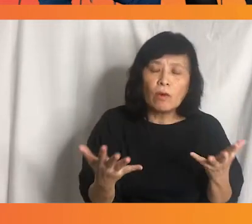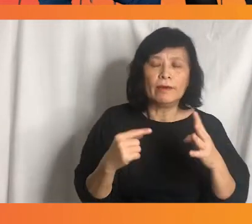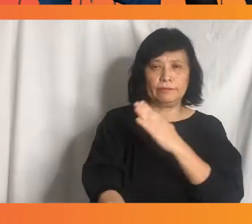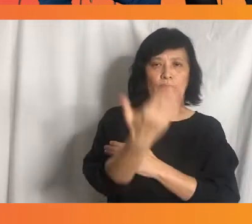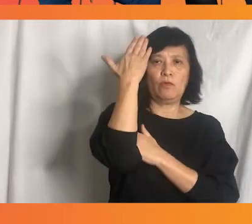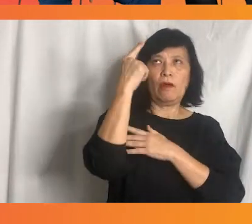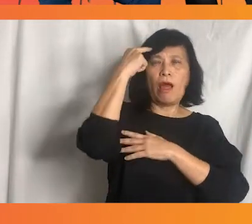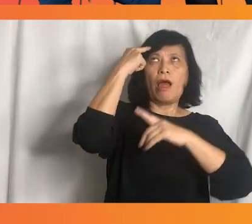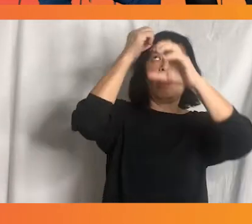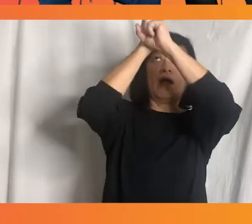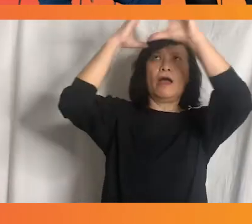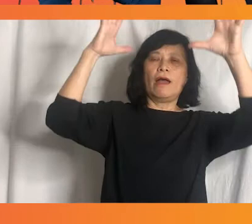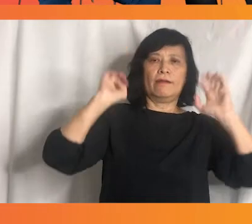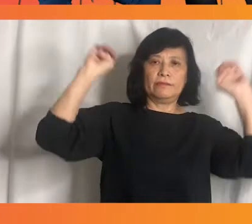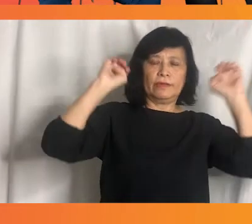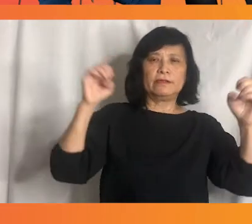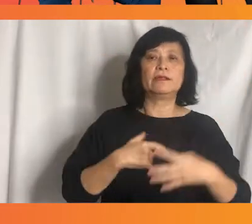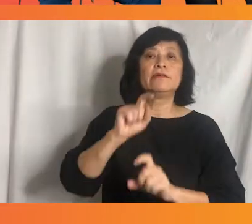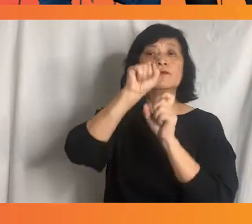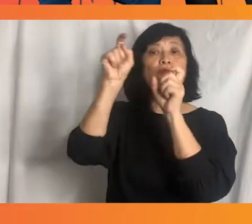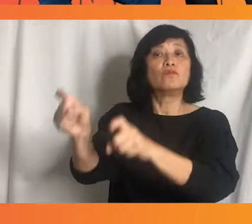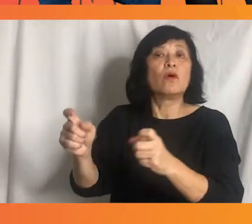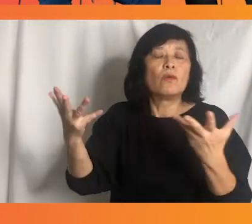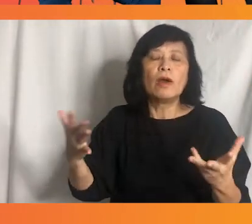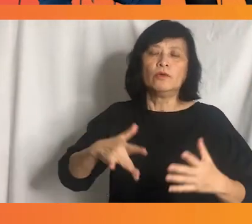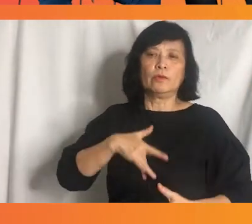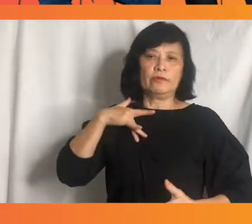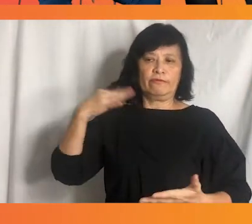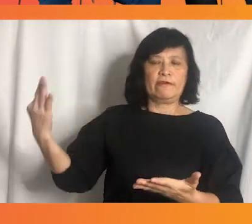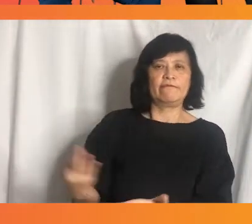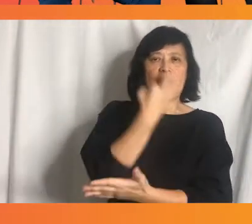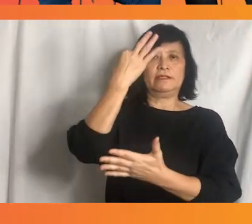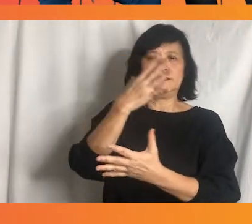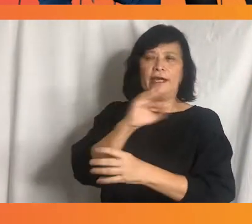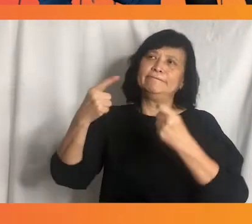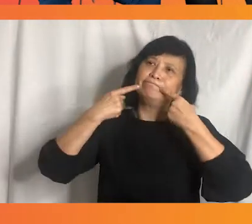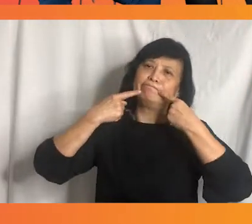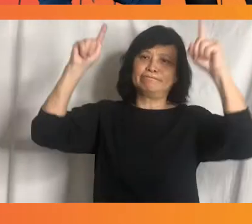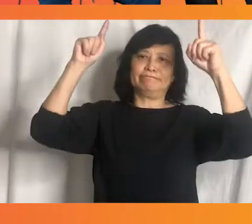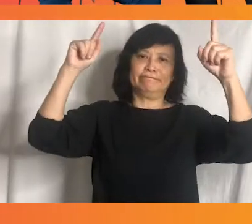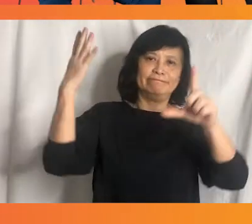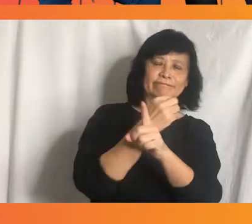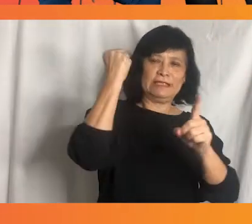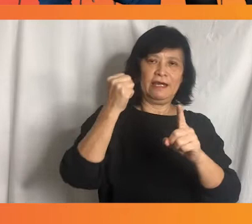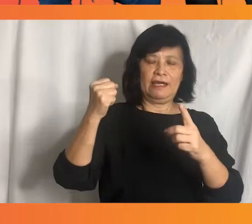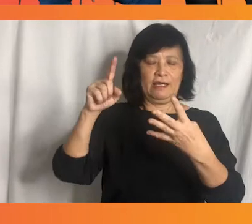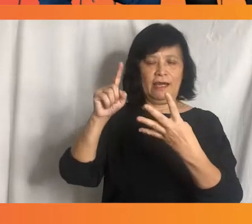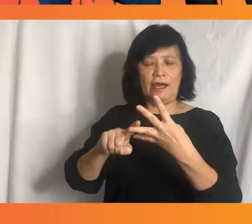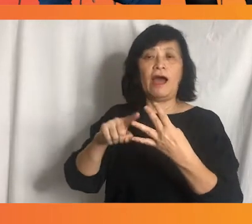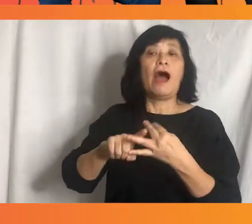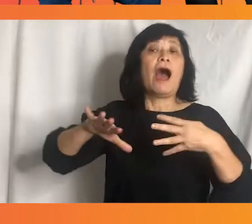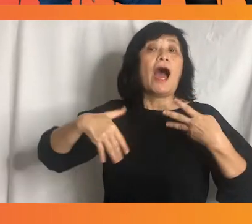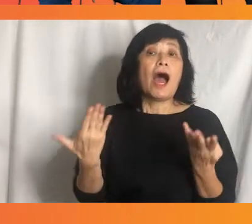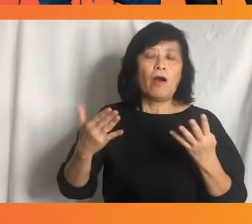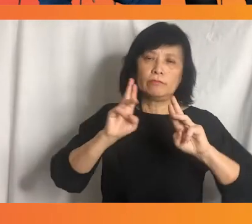morning exercise. Our reward would be that we want to feel fresh and accomplished in the morning. The cue that we can establish